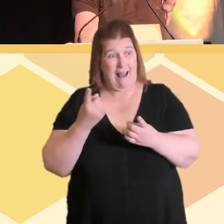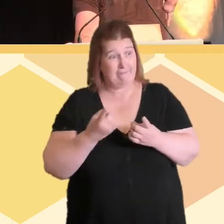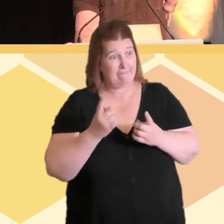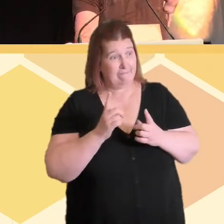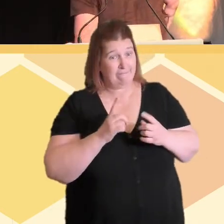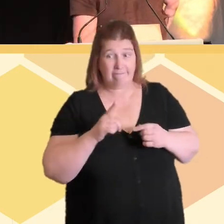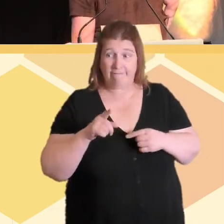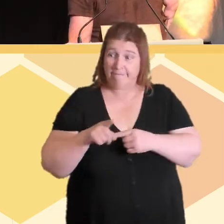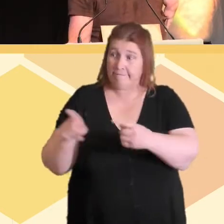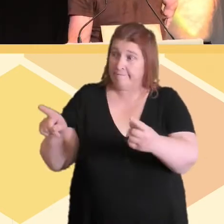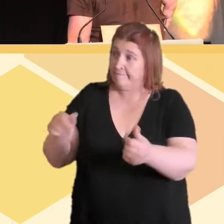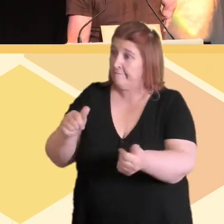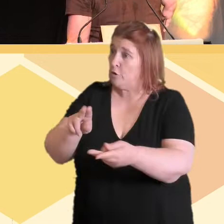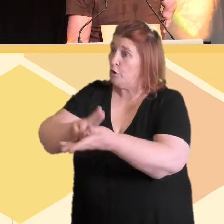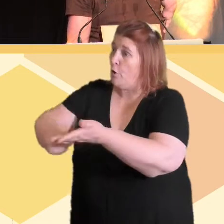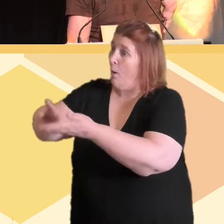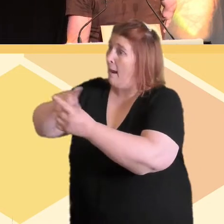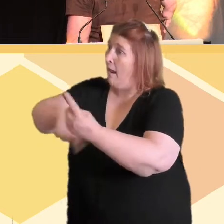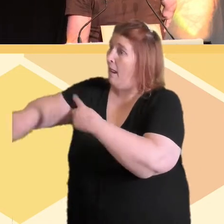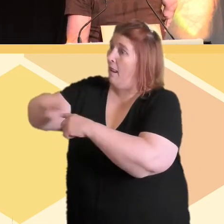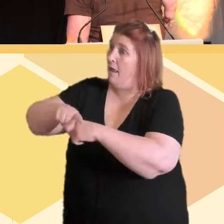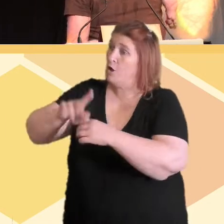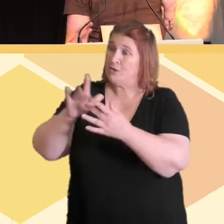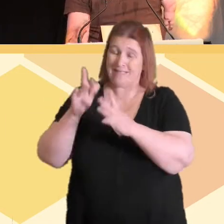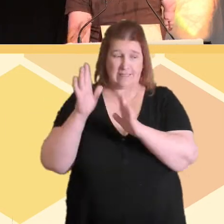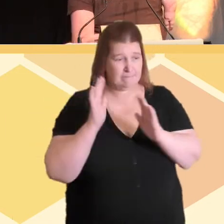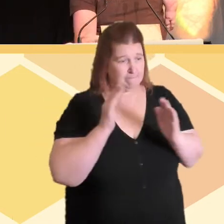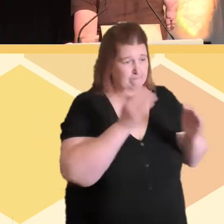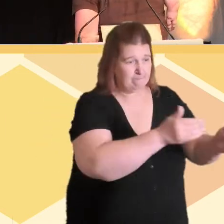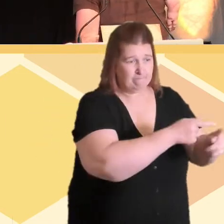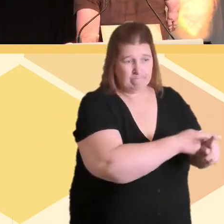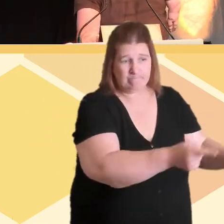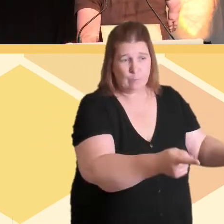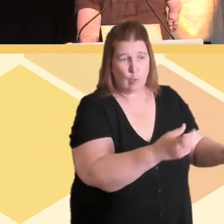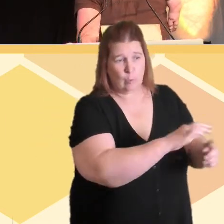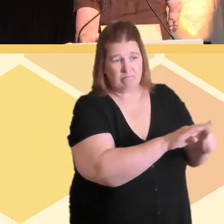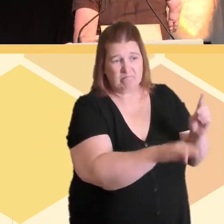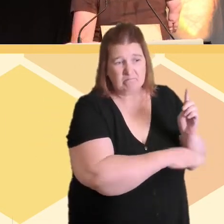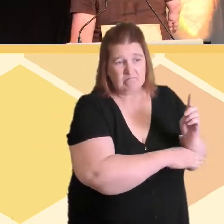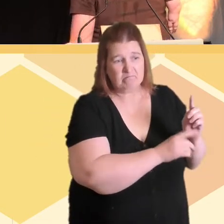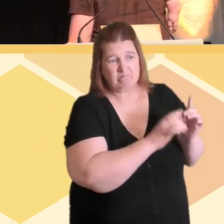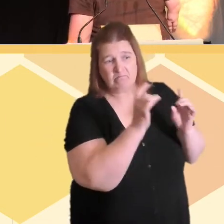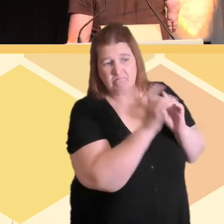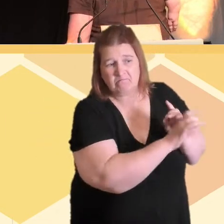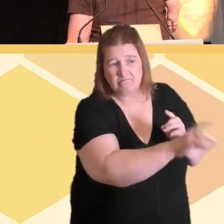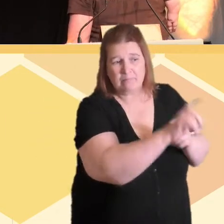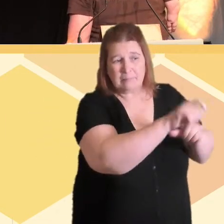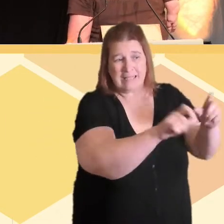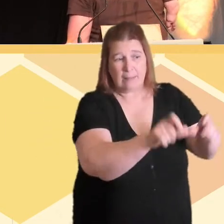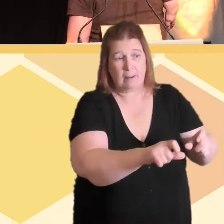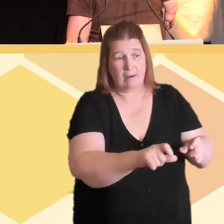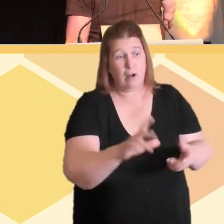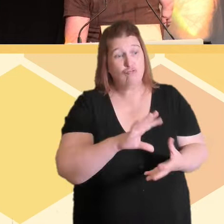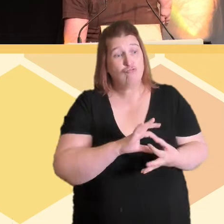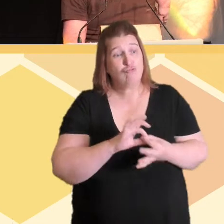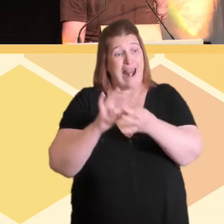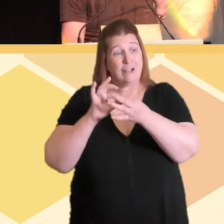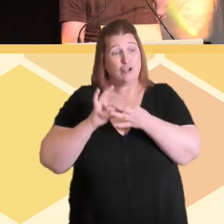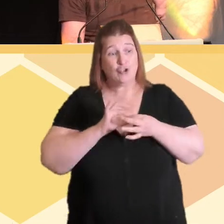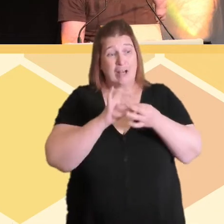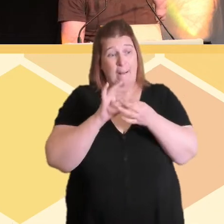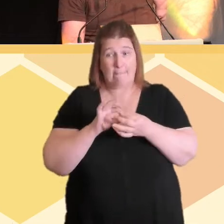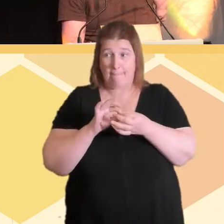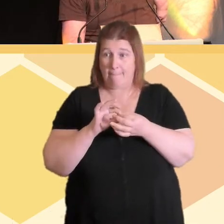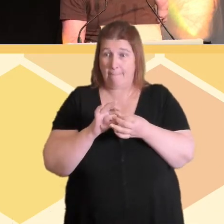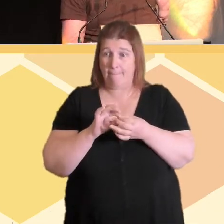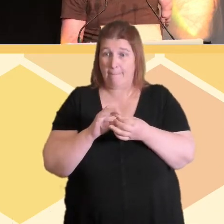with equal dignity and respect. Image is also a statement about relationship. When asked the tricky question about